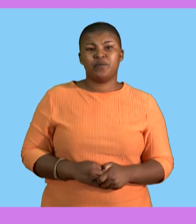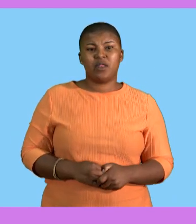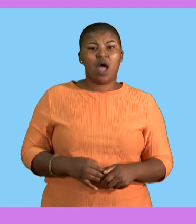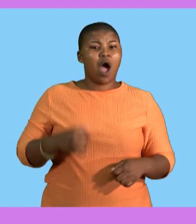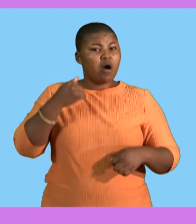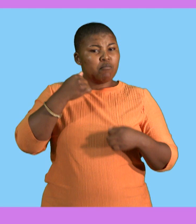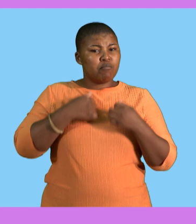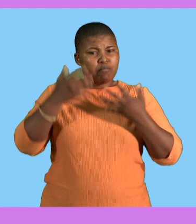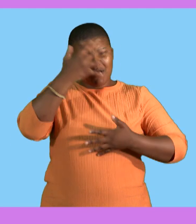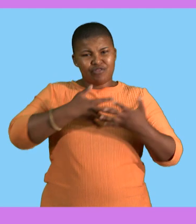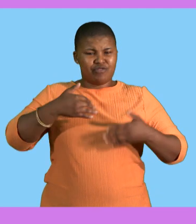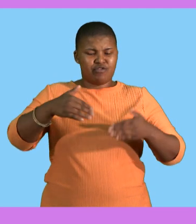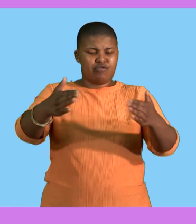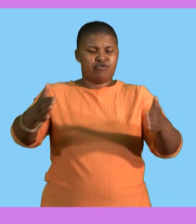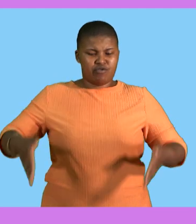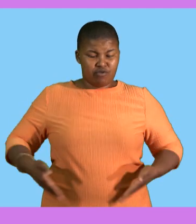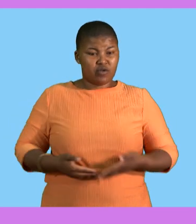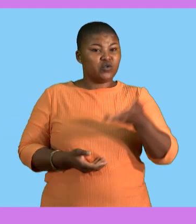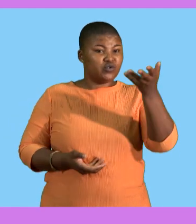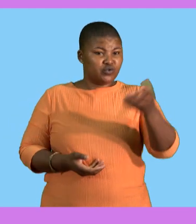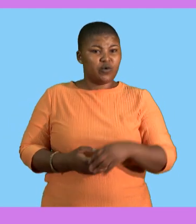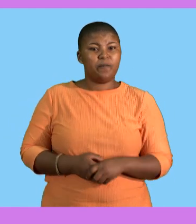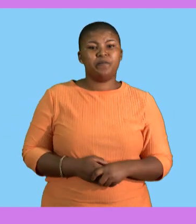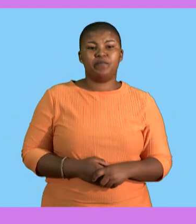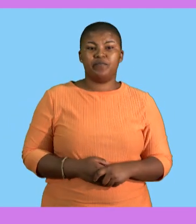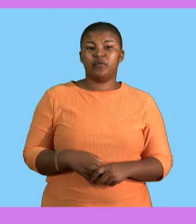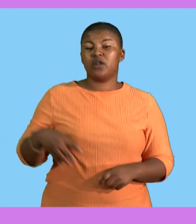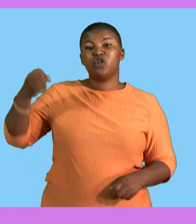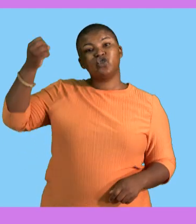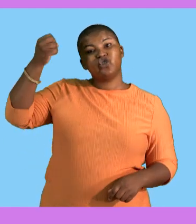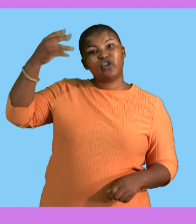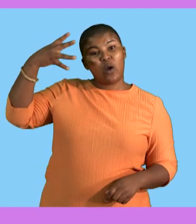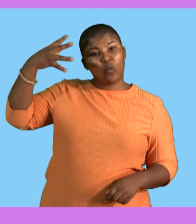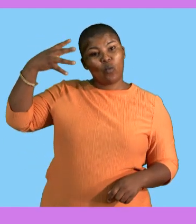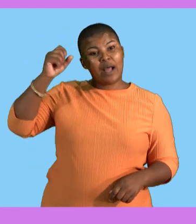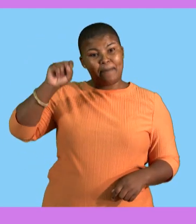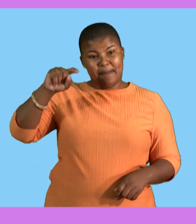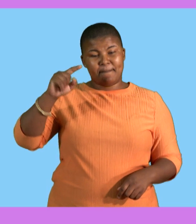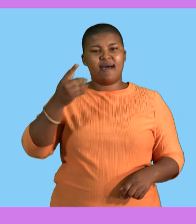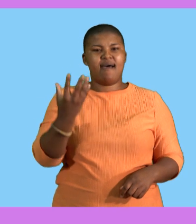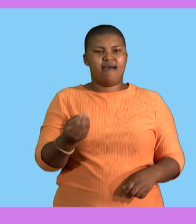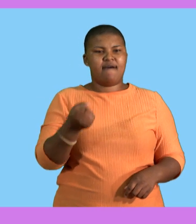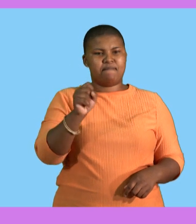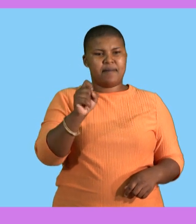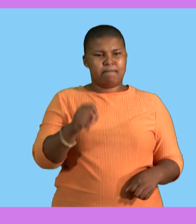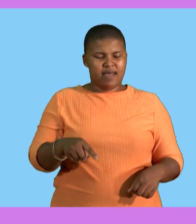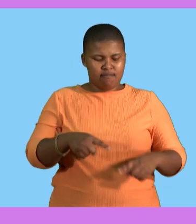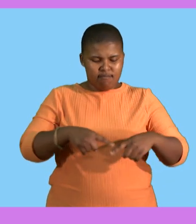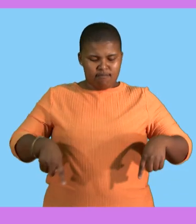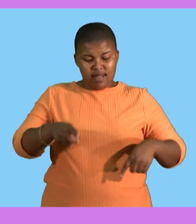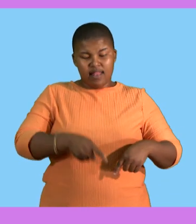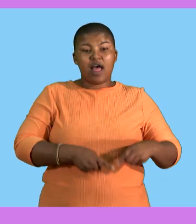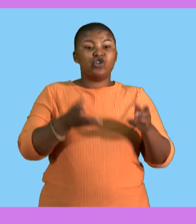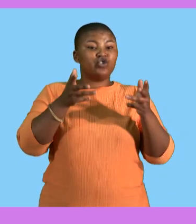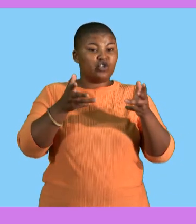will always look like a bath. The shower will always have 2 diagonal lines